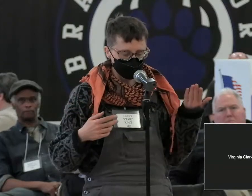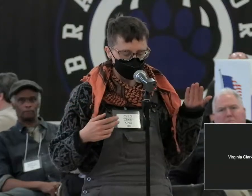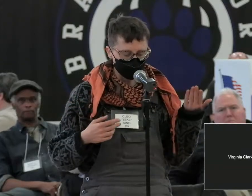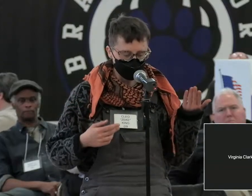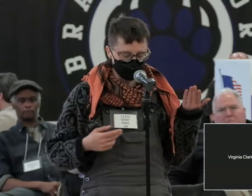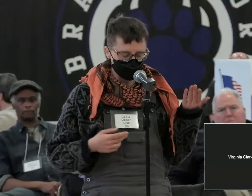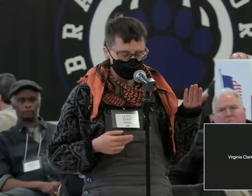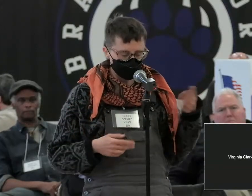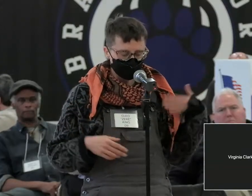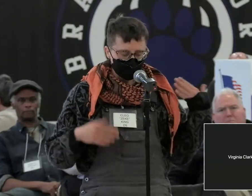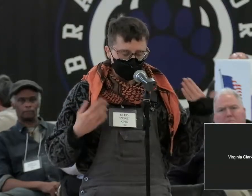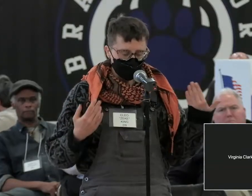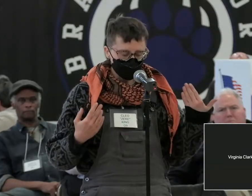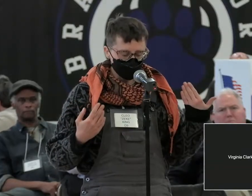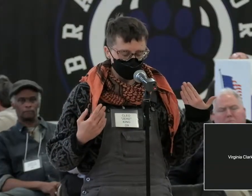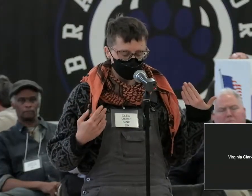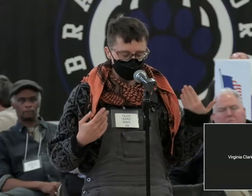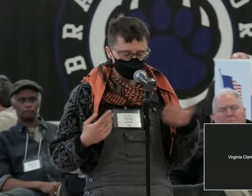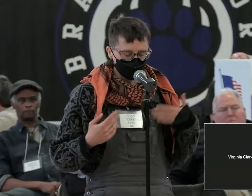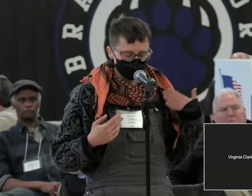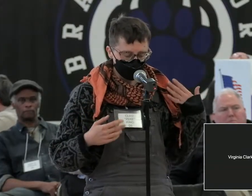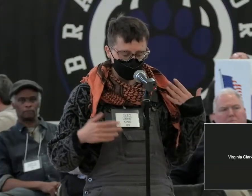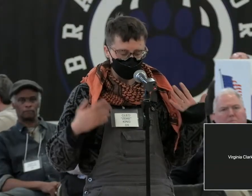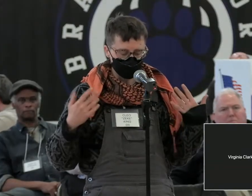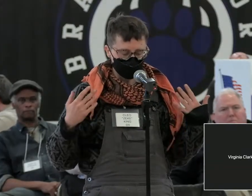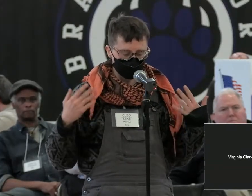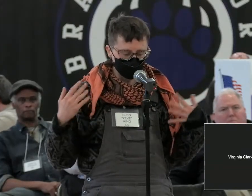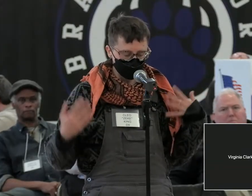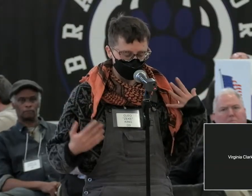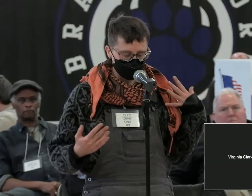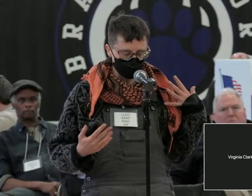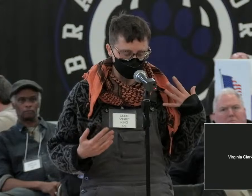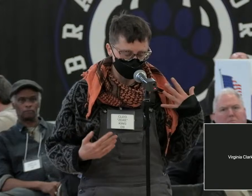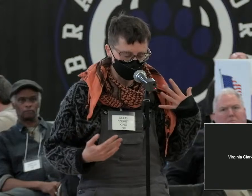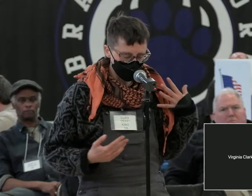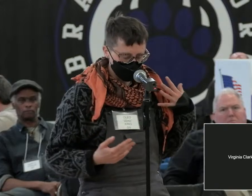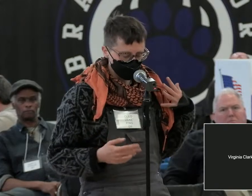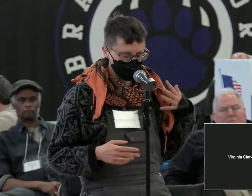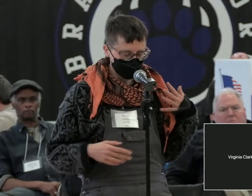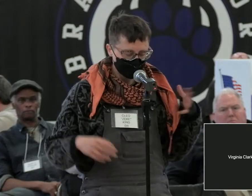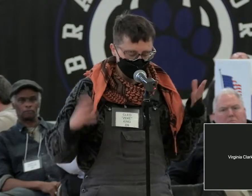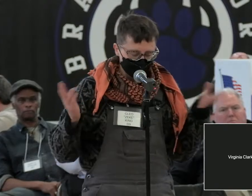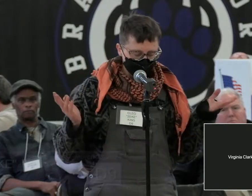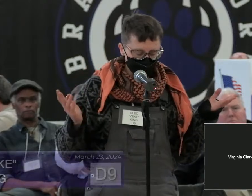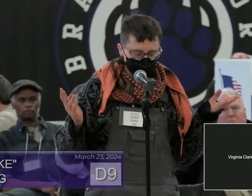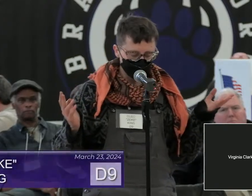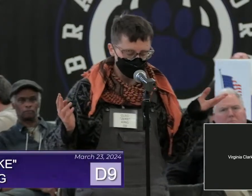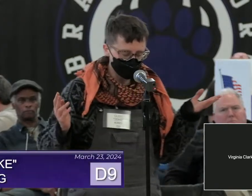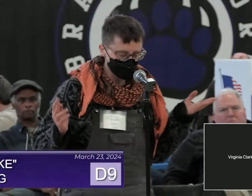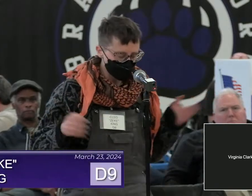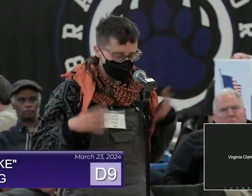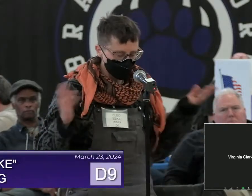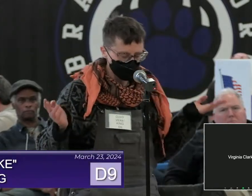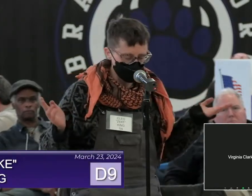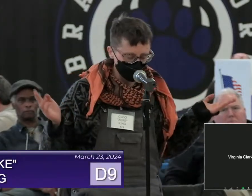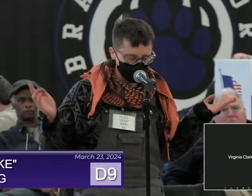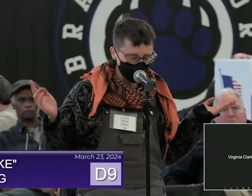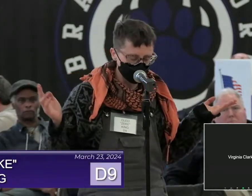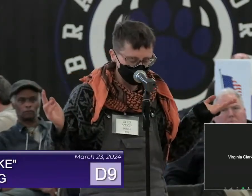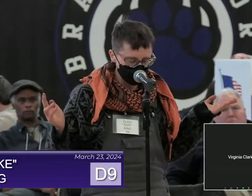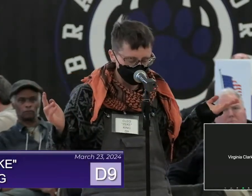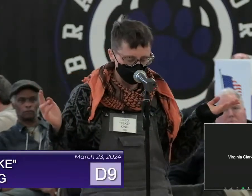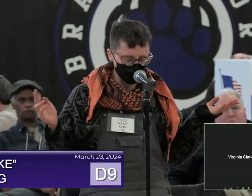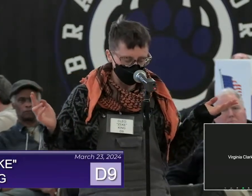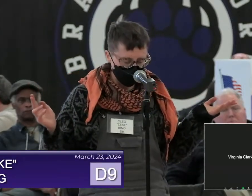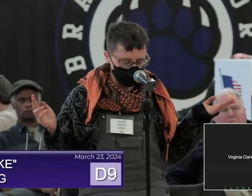something I've thought about before is the argument when I was present uh at one of the meetings um the the so-called public